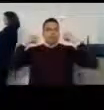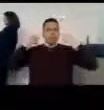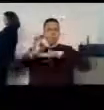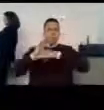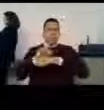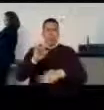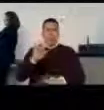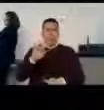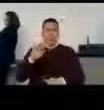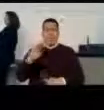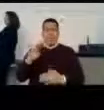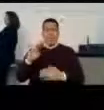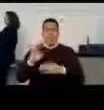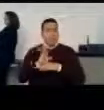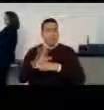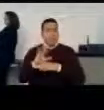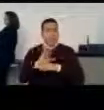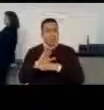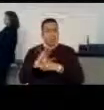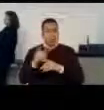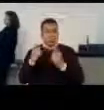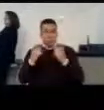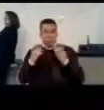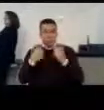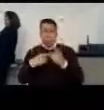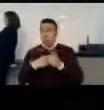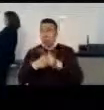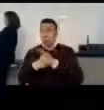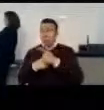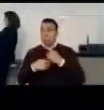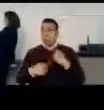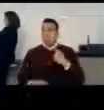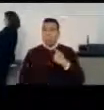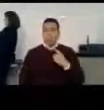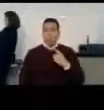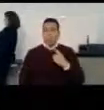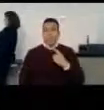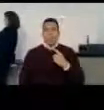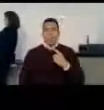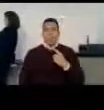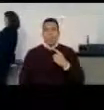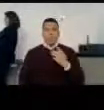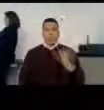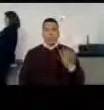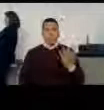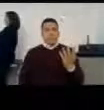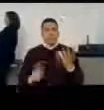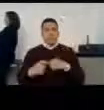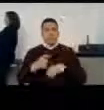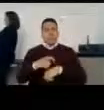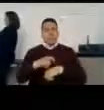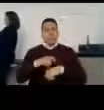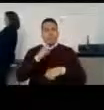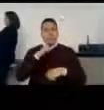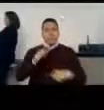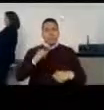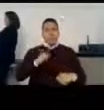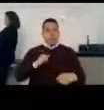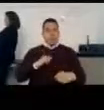hectic 24/7. Yes? I mean, can we relate to that? So how do we find time for